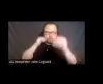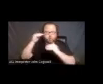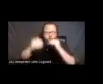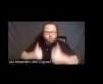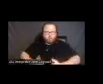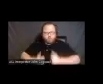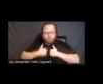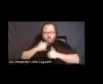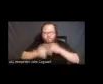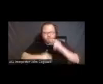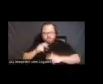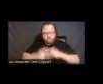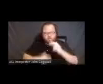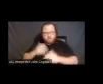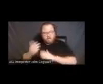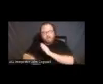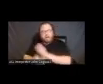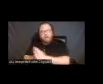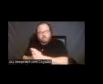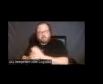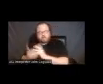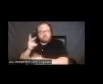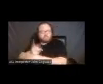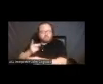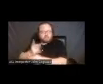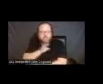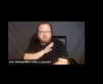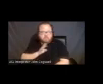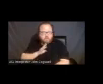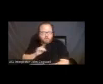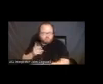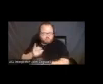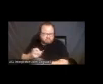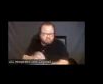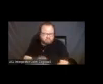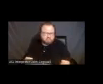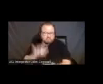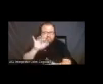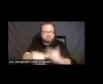care. If you can move on to the next slide.